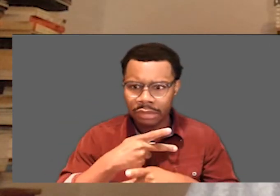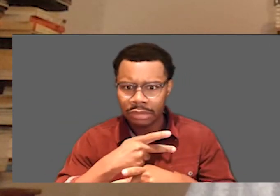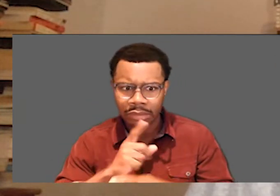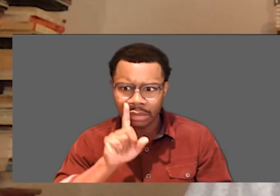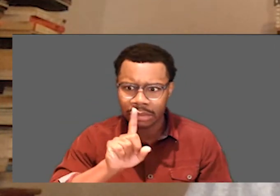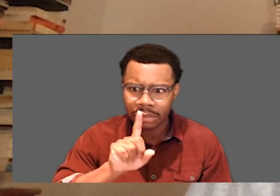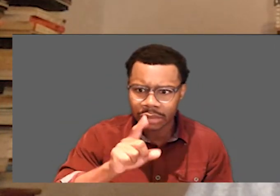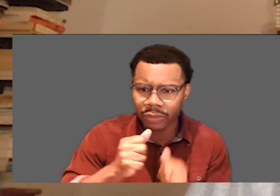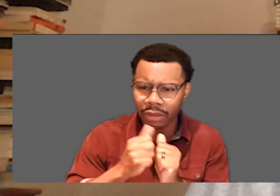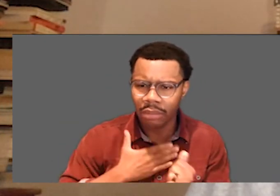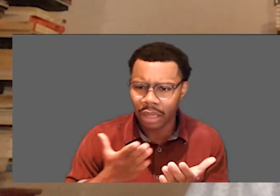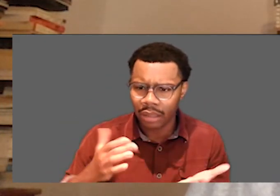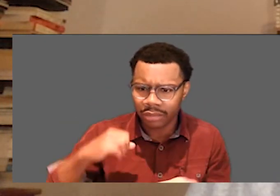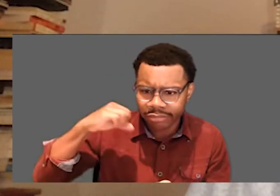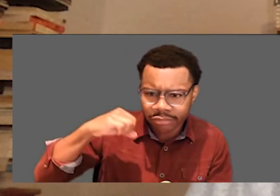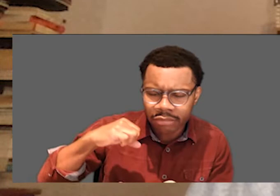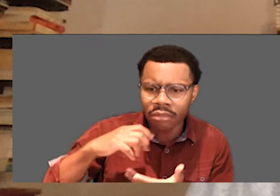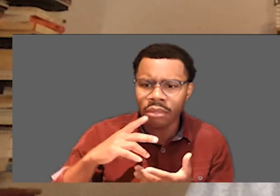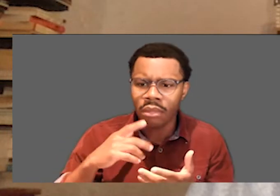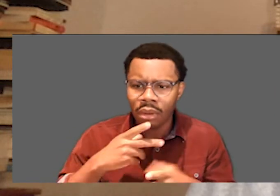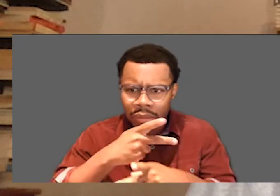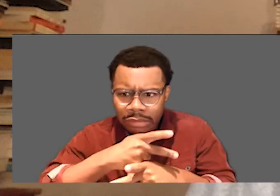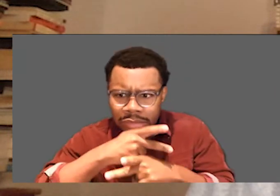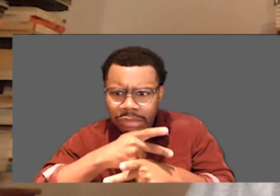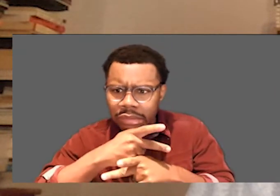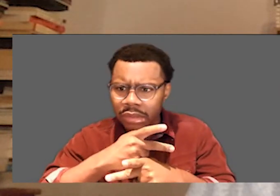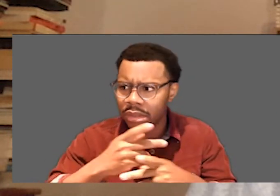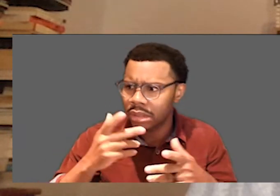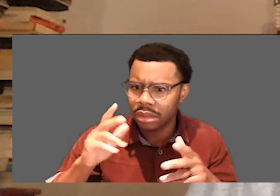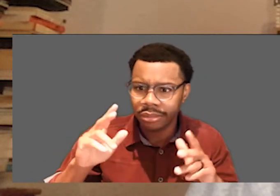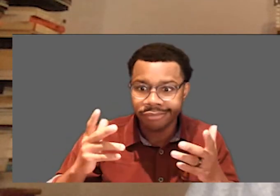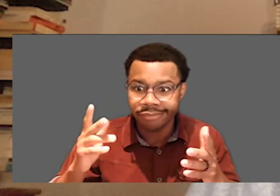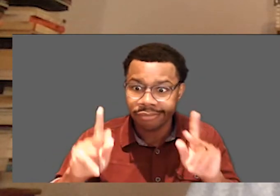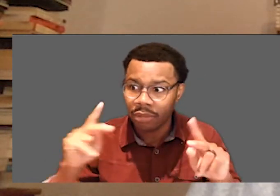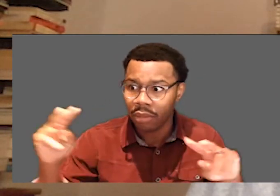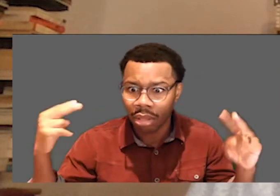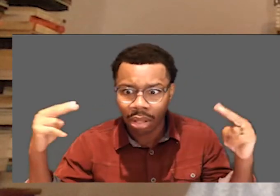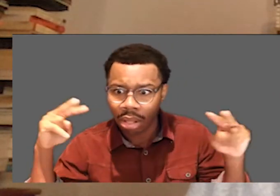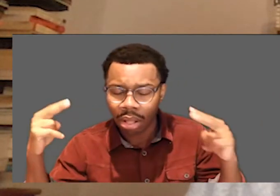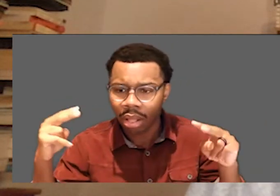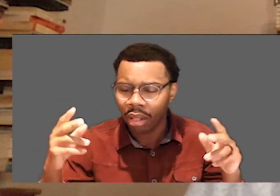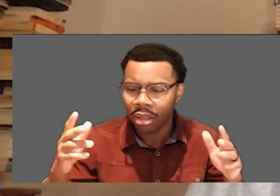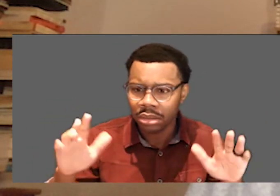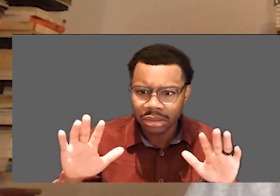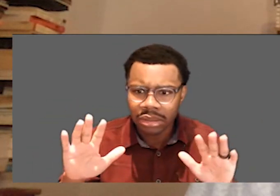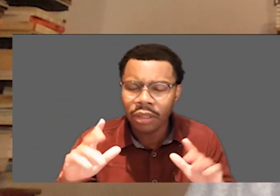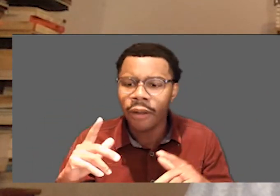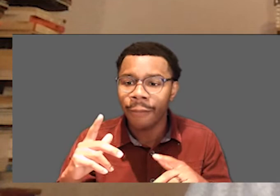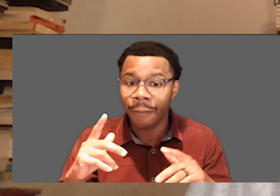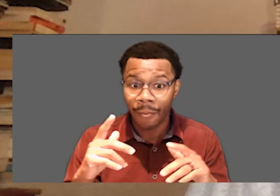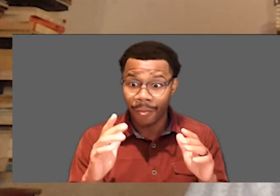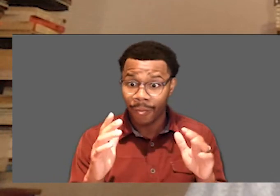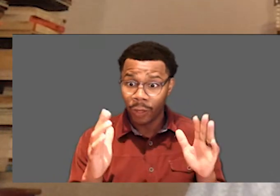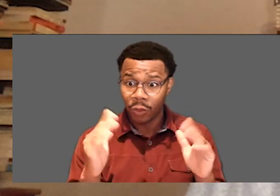untold and yet drawn to serve whoever was watching against whoever passed. The room opened